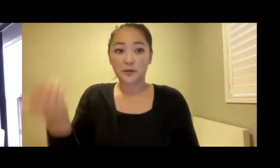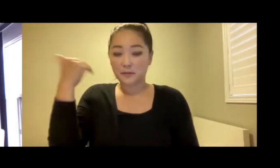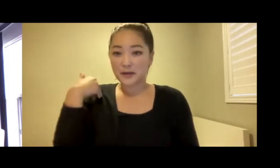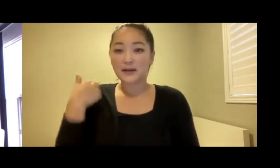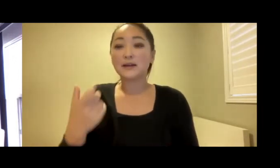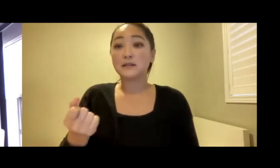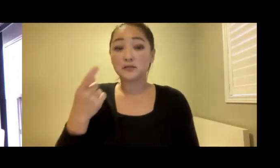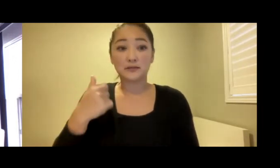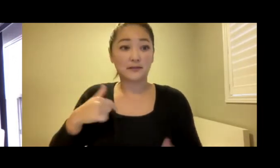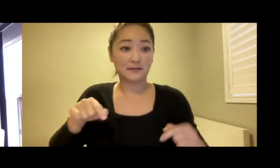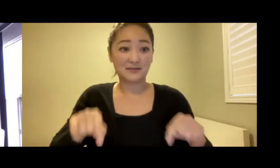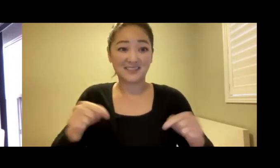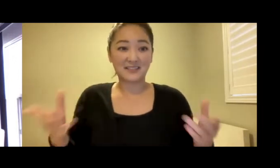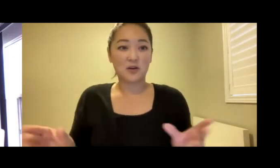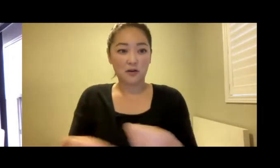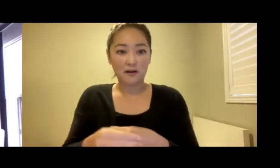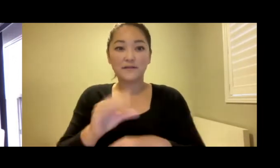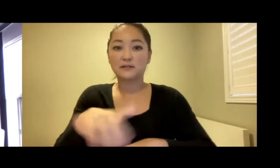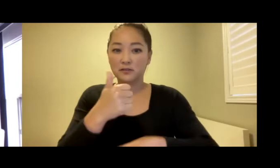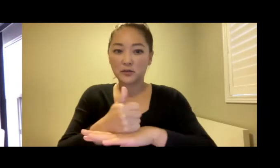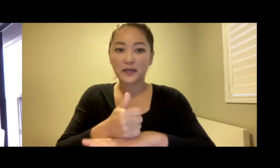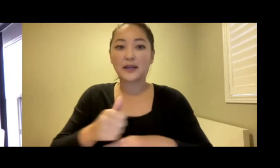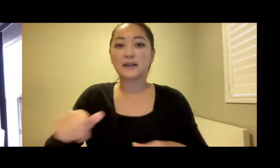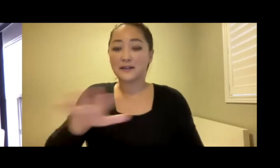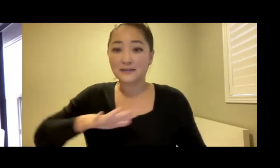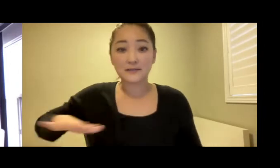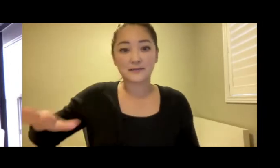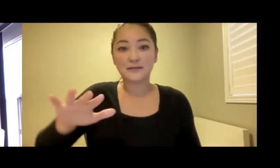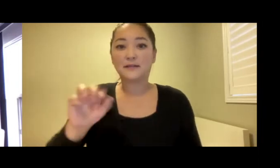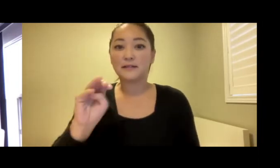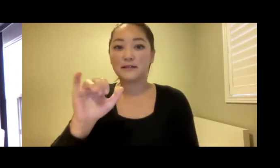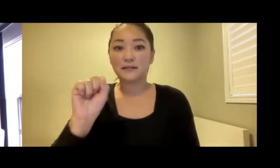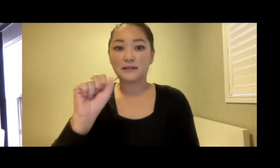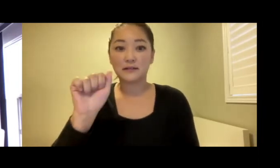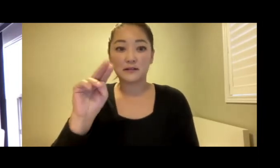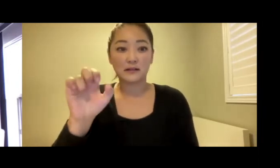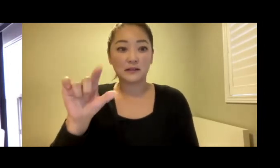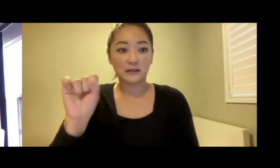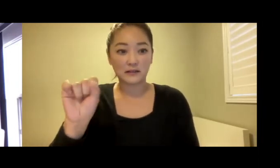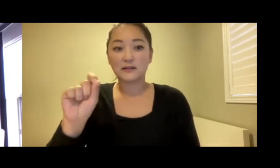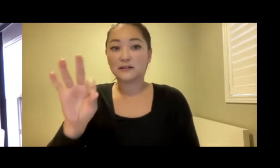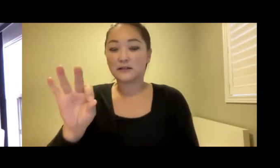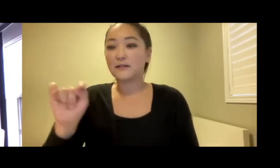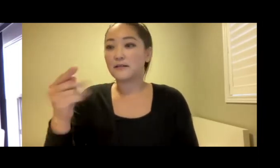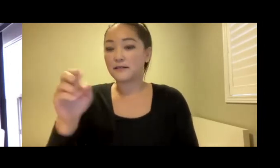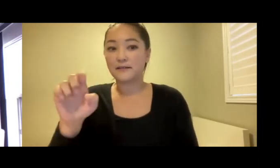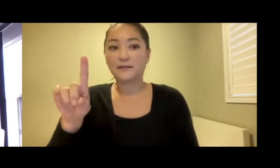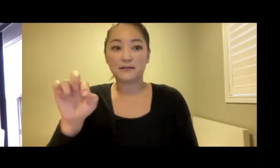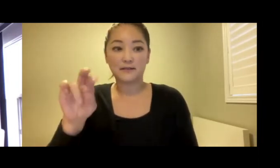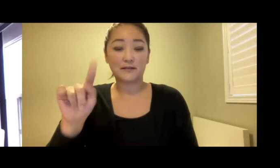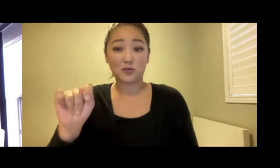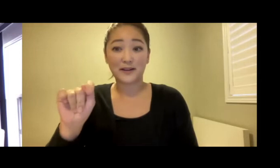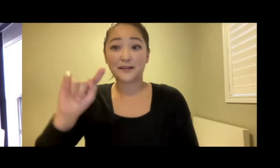treaty territory of the Mississaugas of the Credit First Nation and the traditional